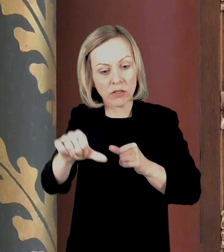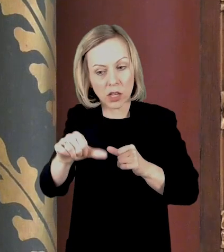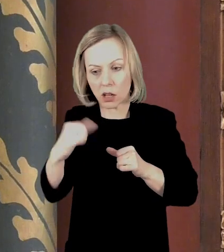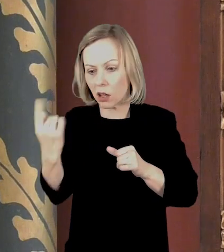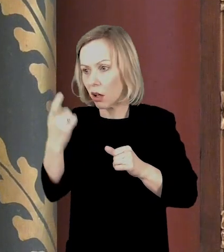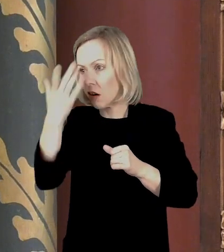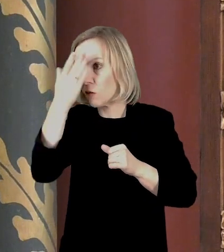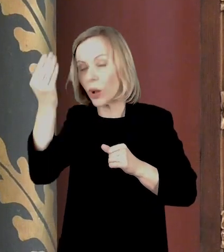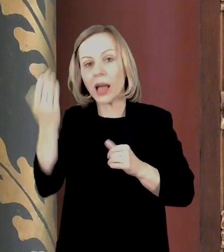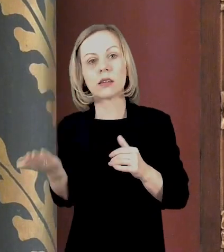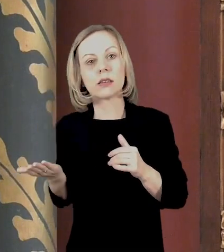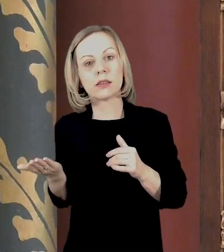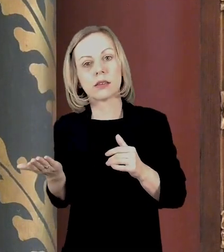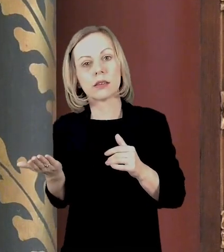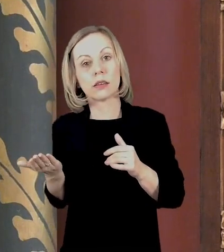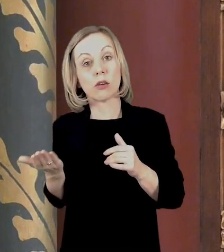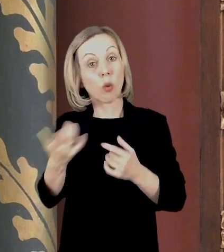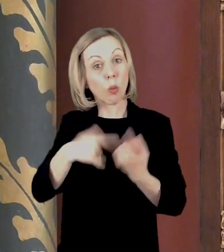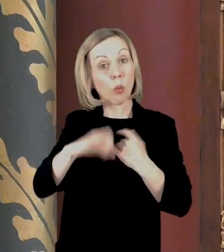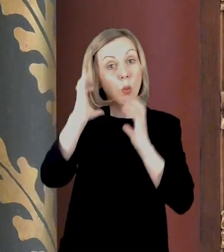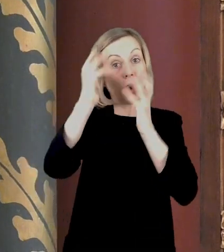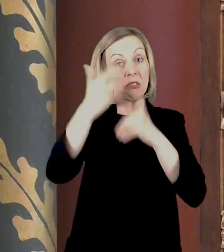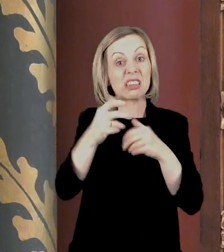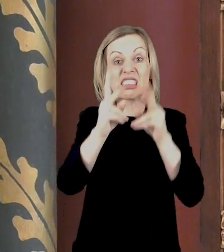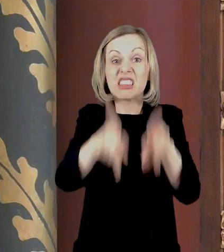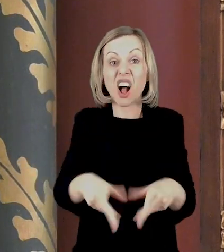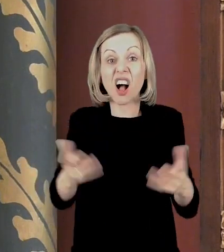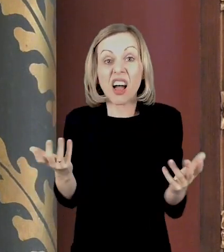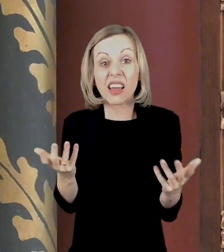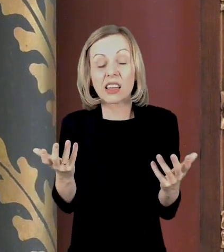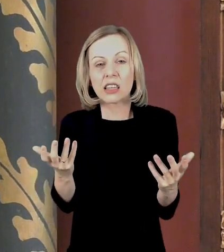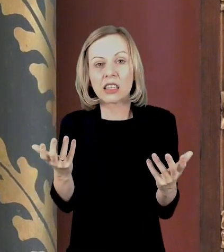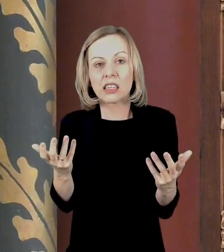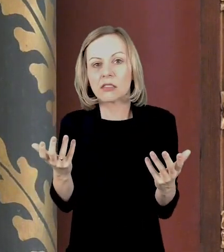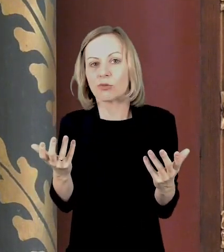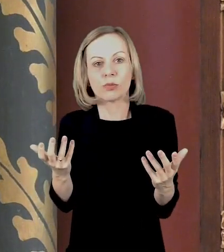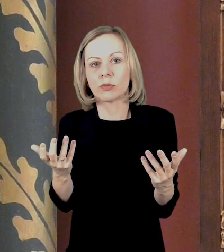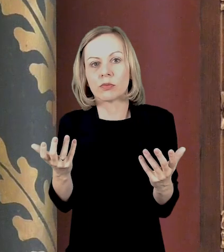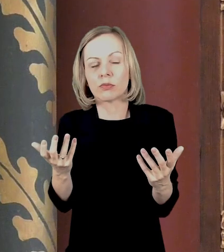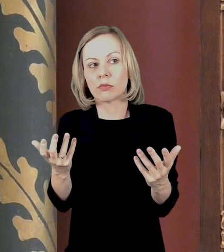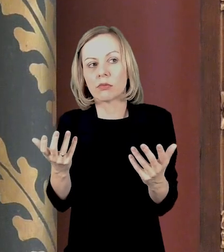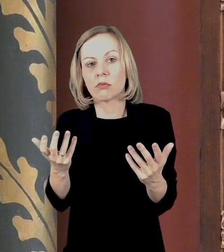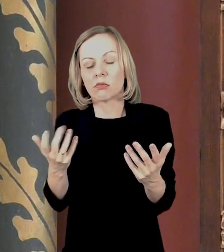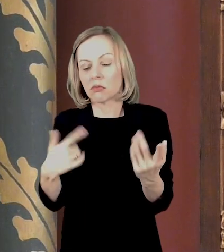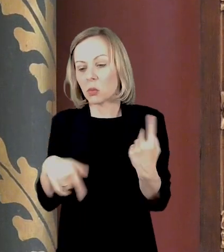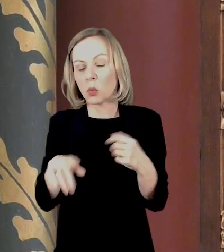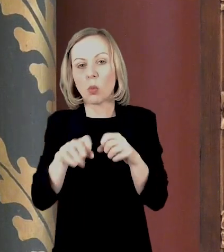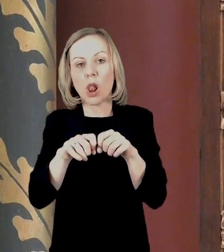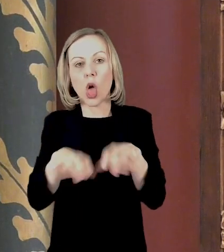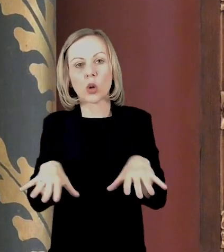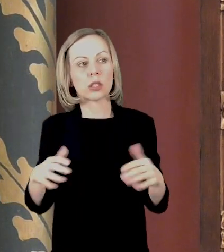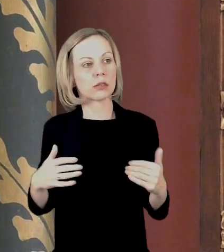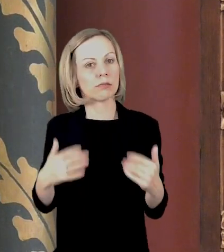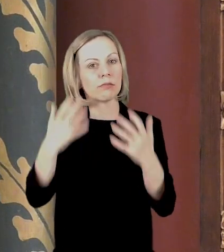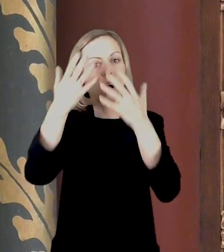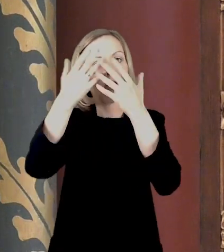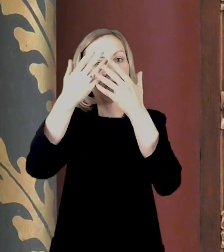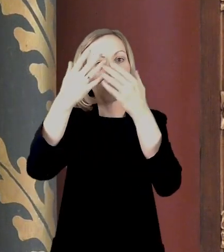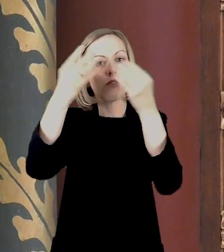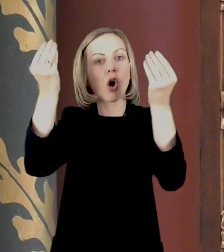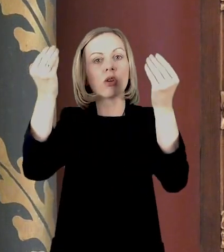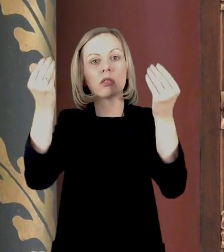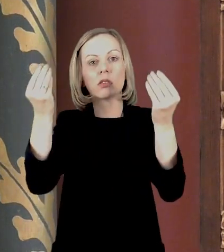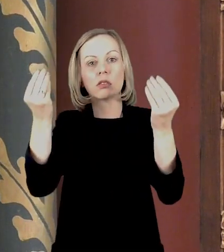of dying. It is rather the fear of being lost, being forgotten, being out